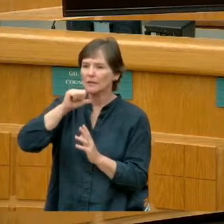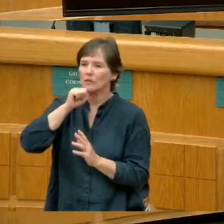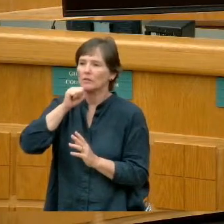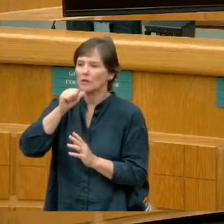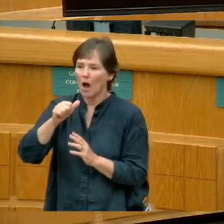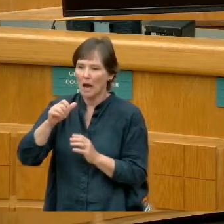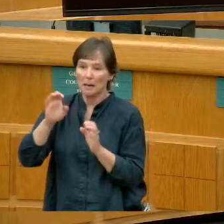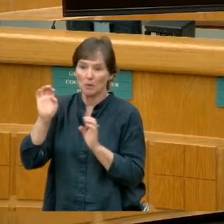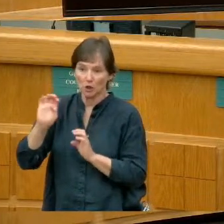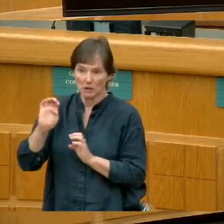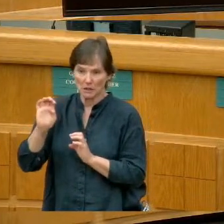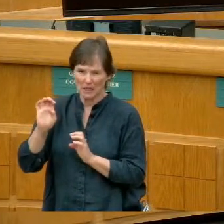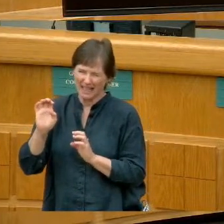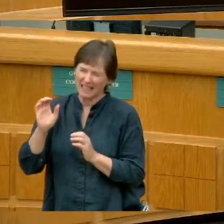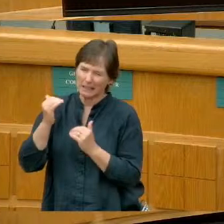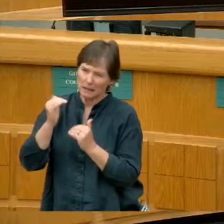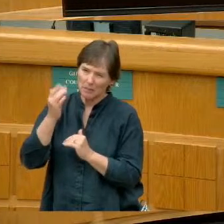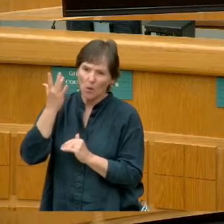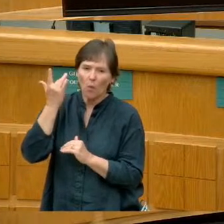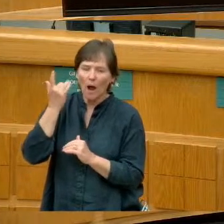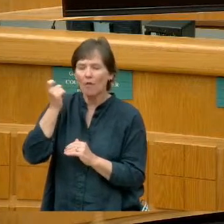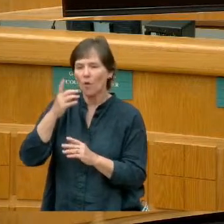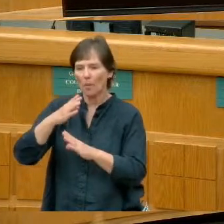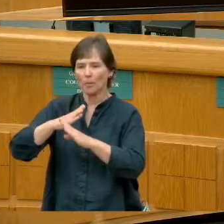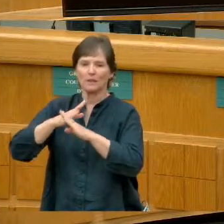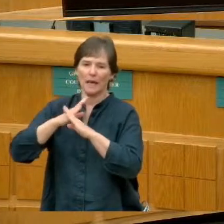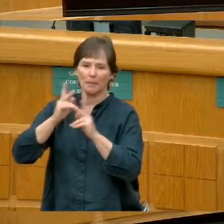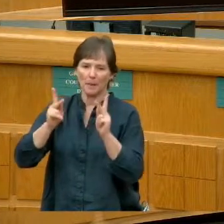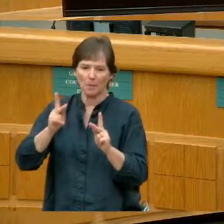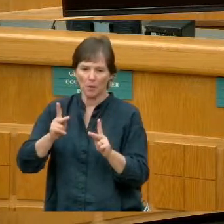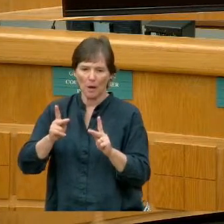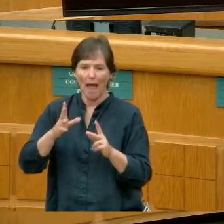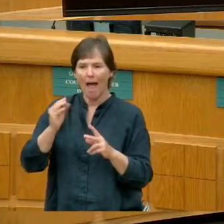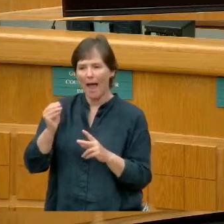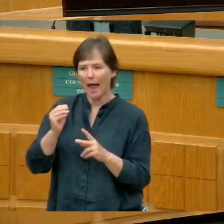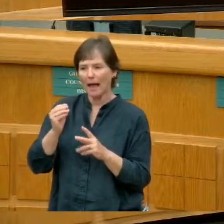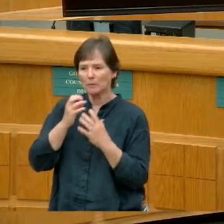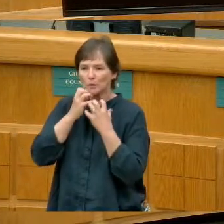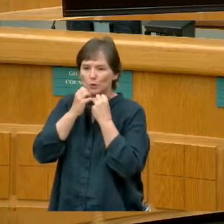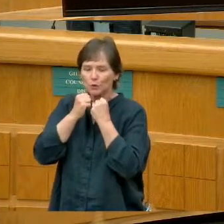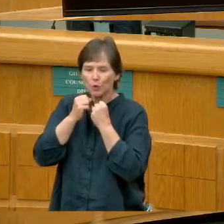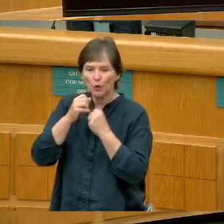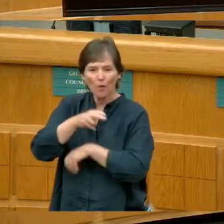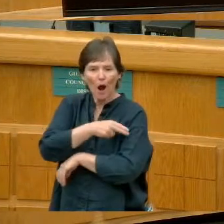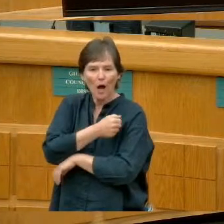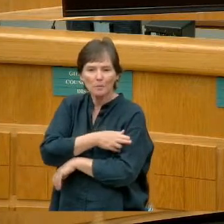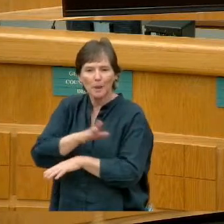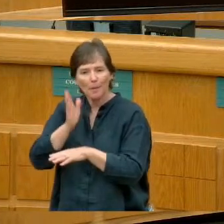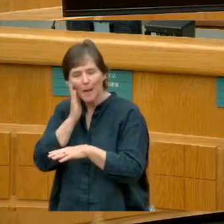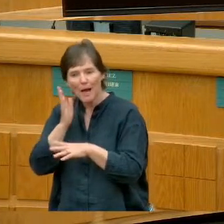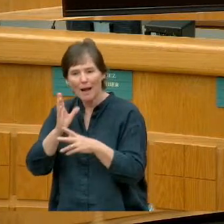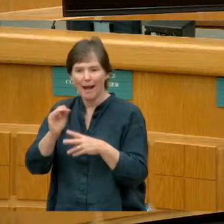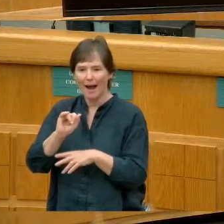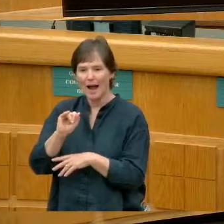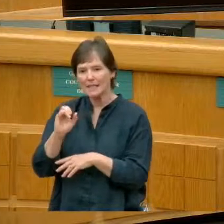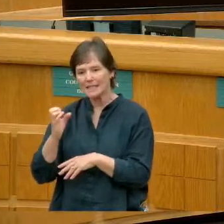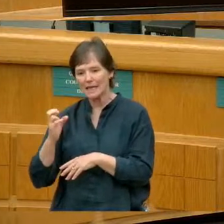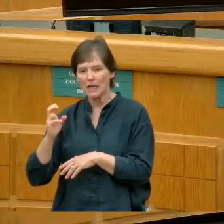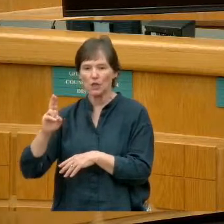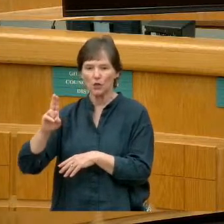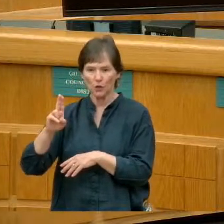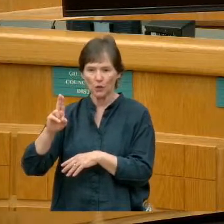for emergencies, like regular, things that happen in life. There could be a multi-car accident, and